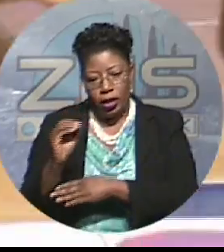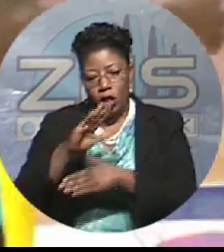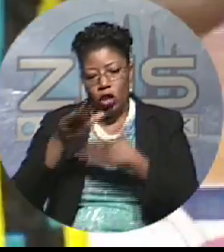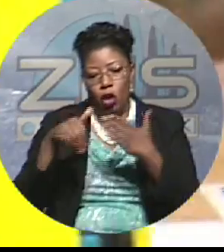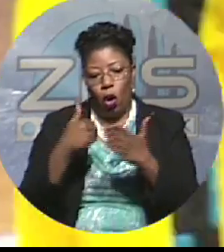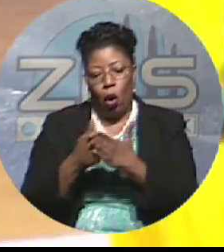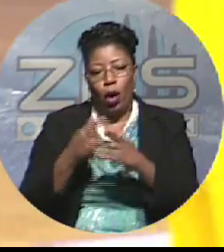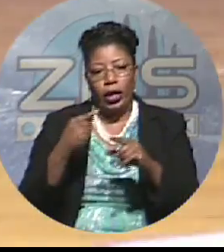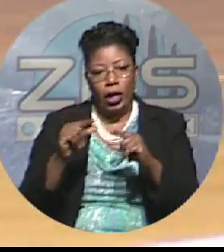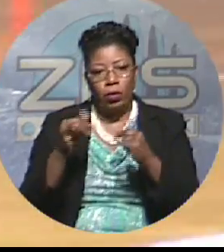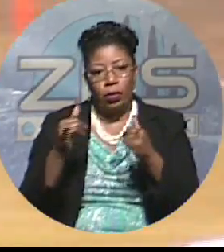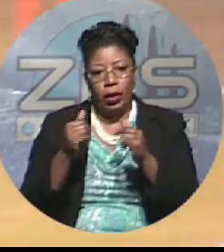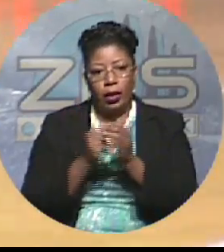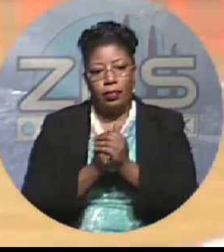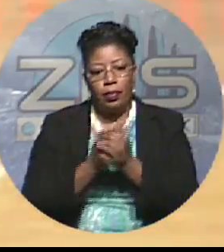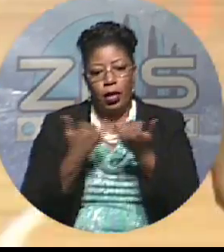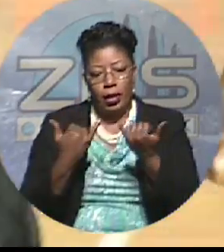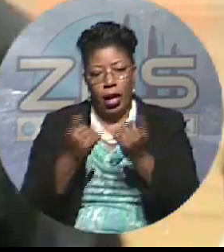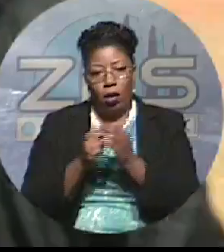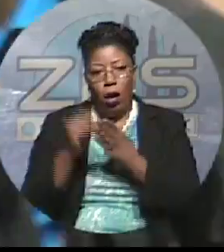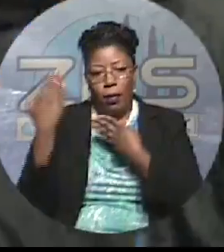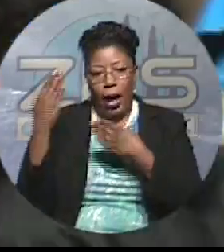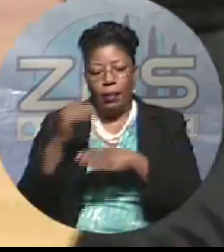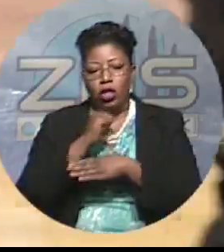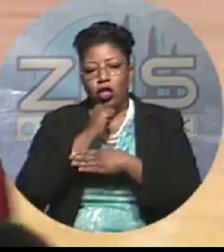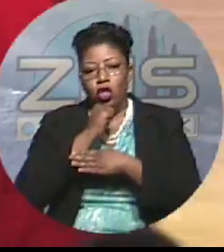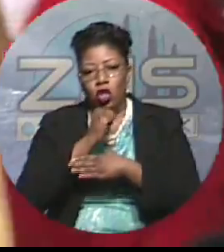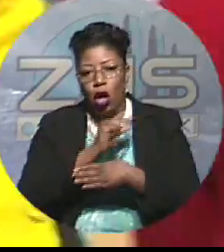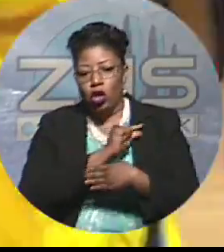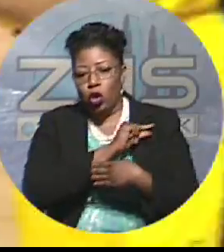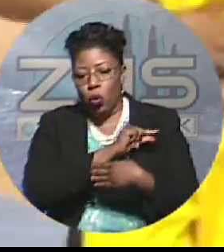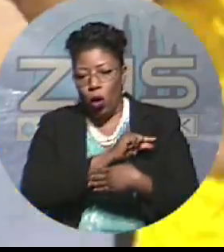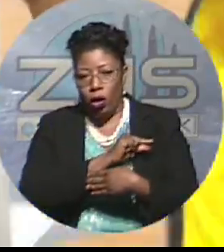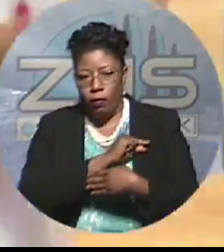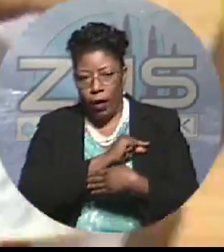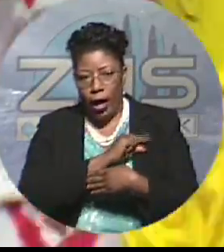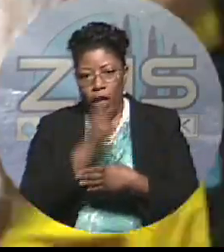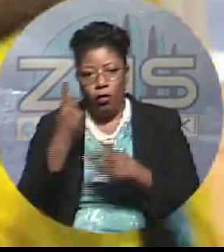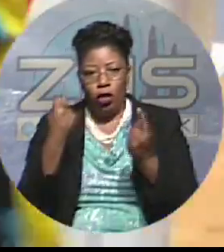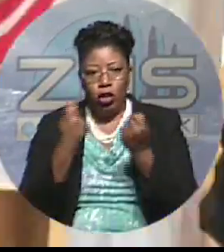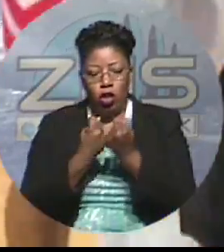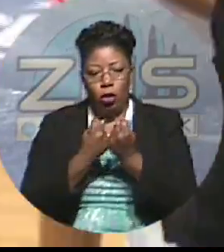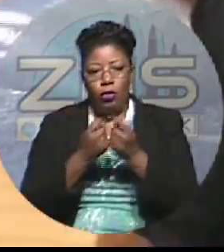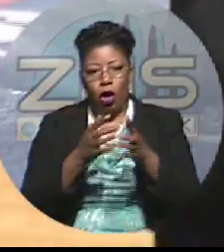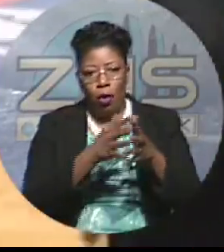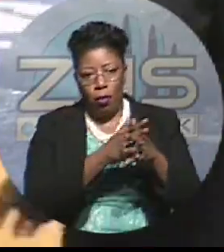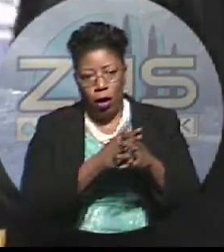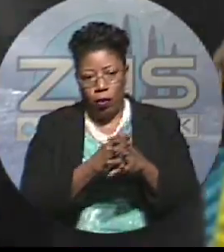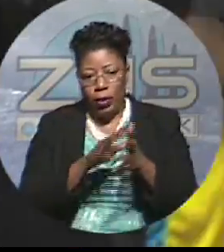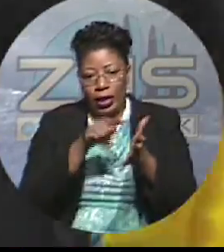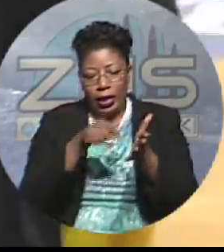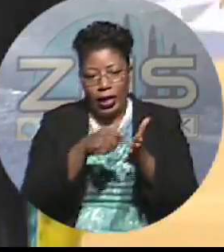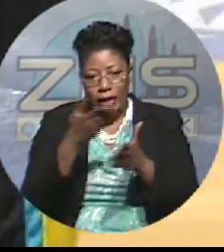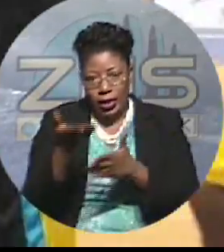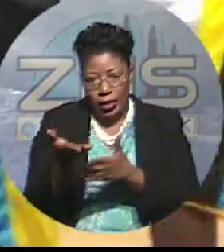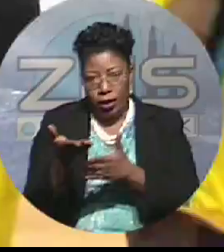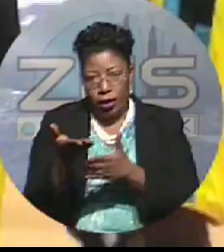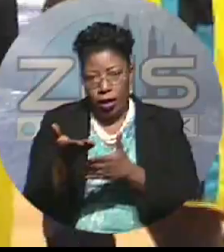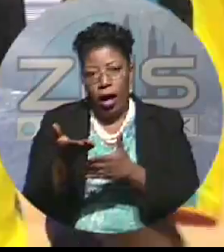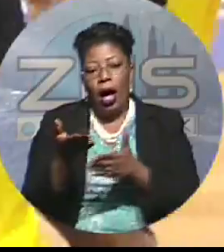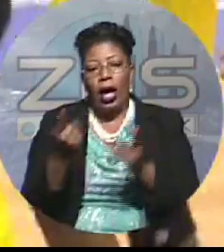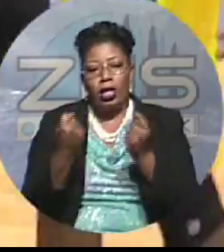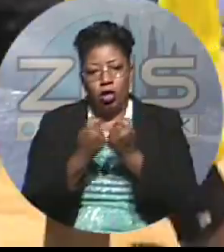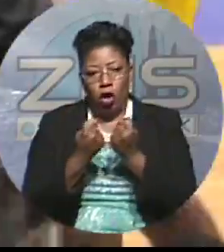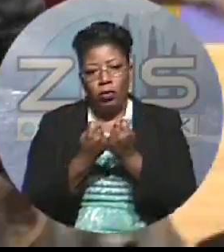Now, the Bahamas did not qualify for the Tournament of Americas at this tournament, but they have a second chance come